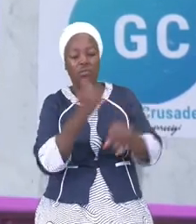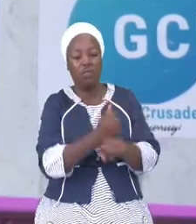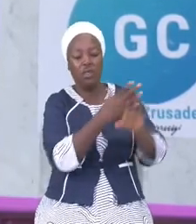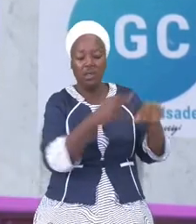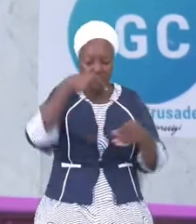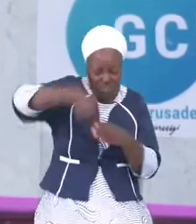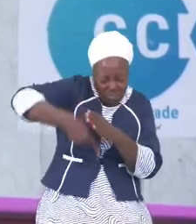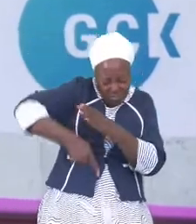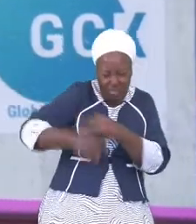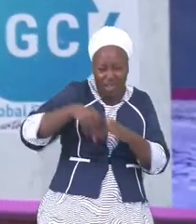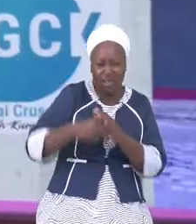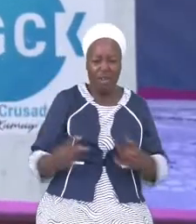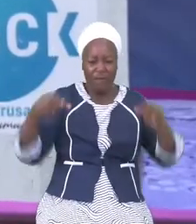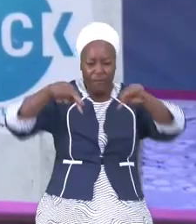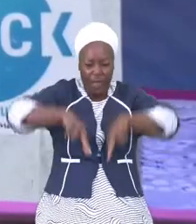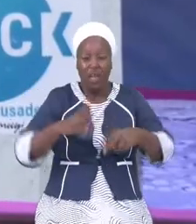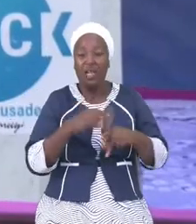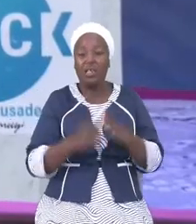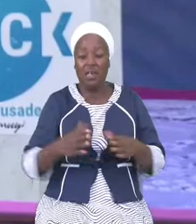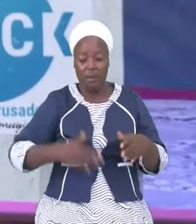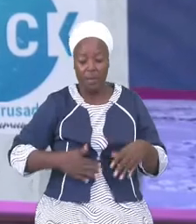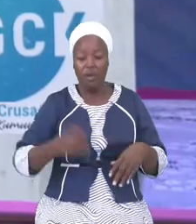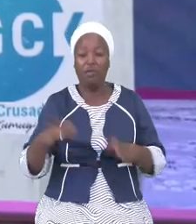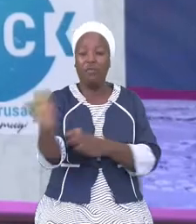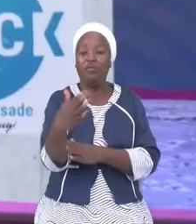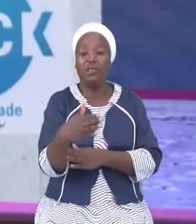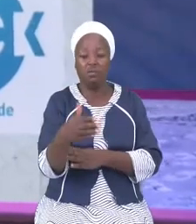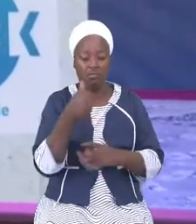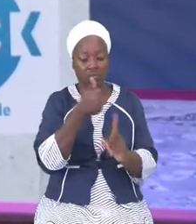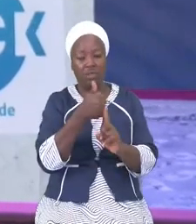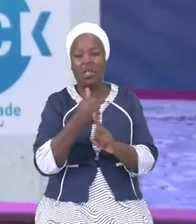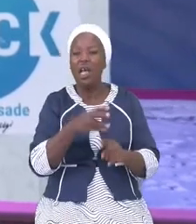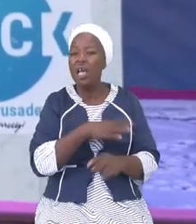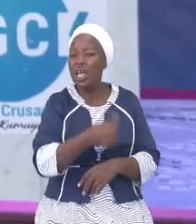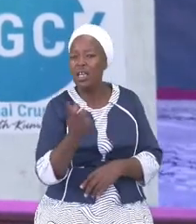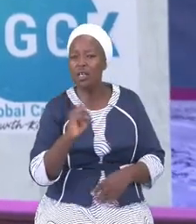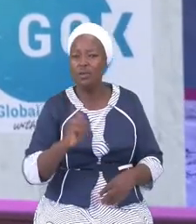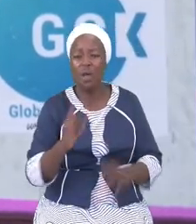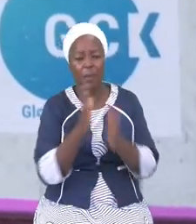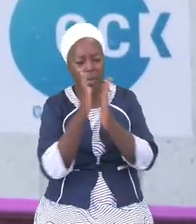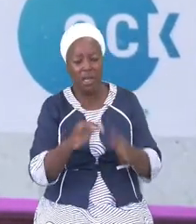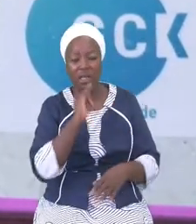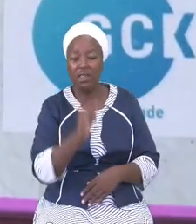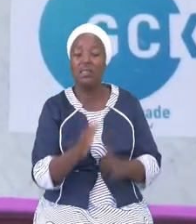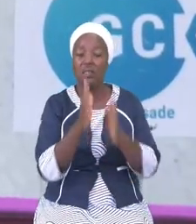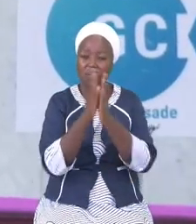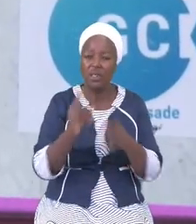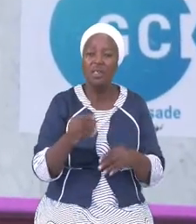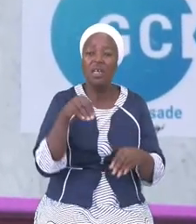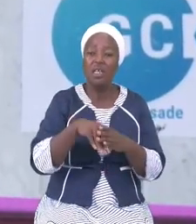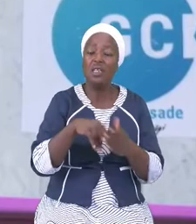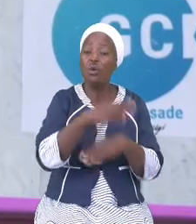the valley, and in the belly of hell itself. Anywhere prayer is prayed, in the